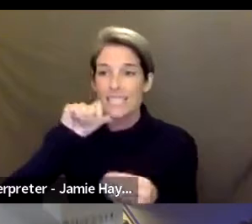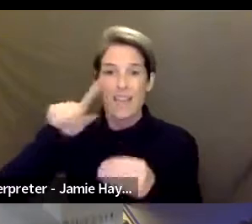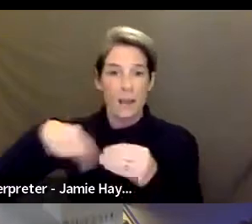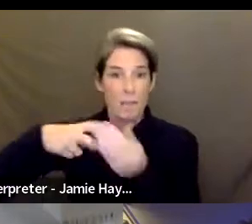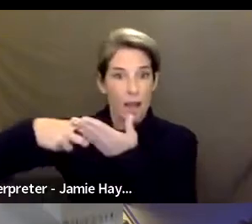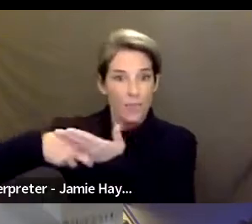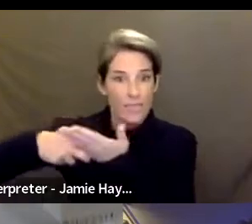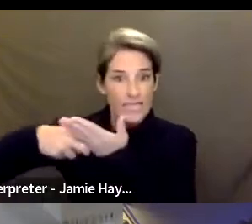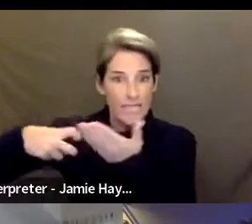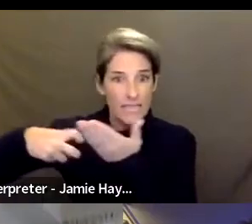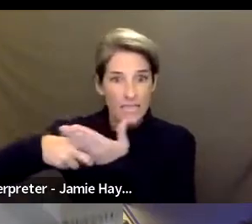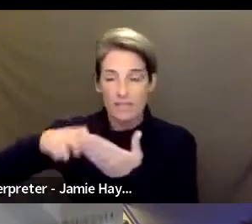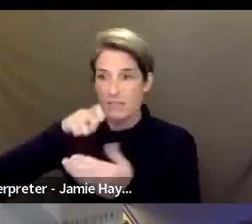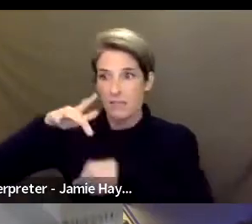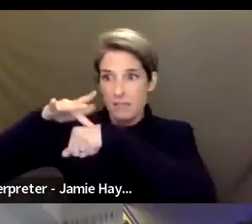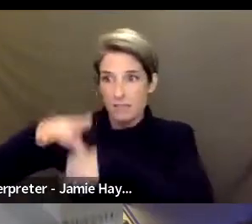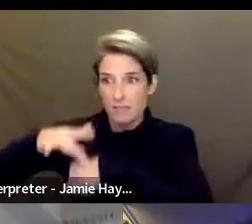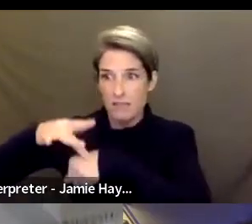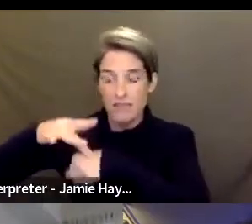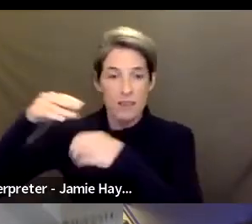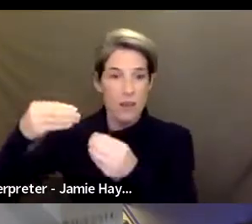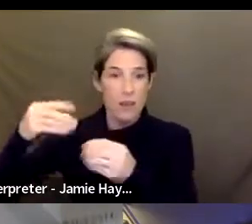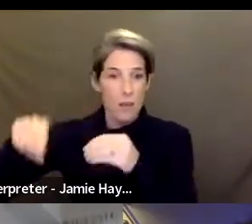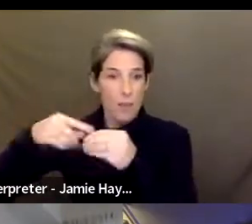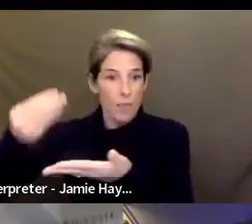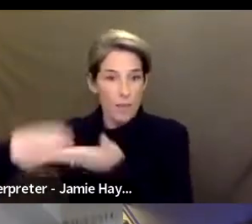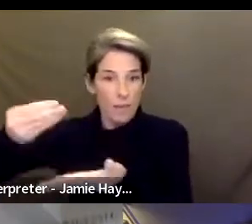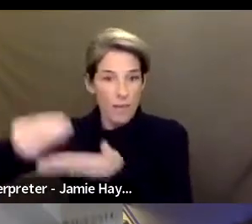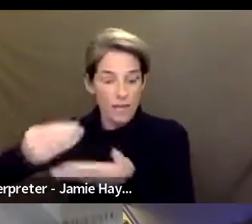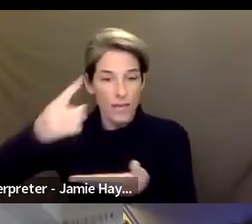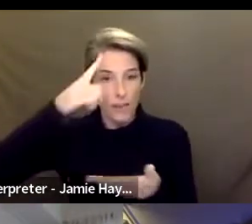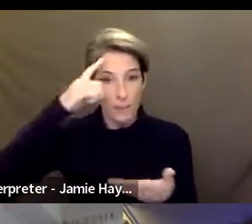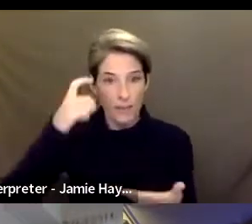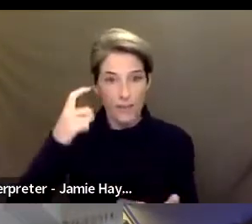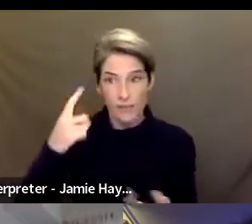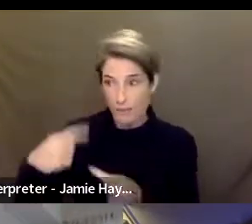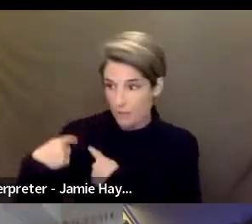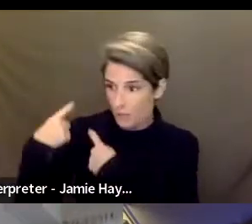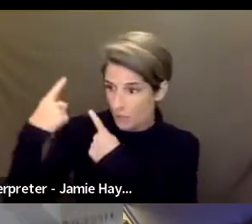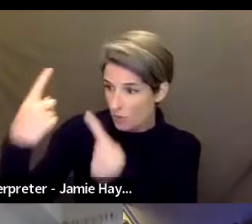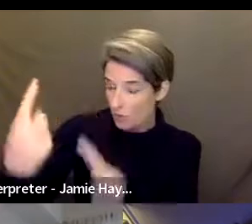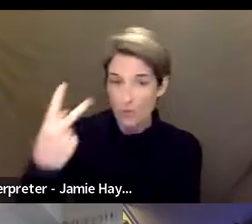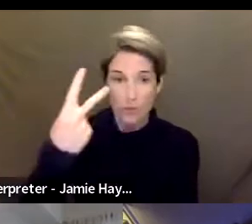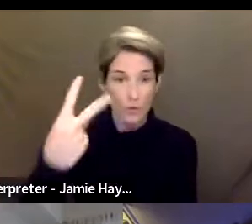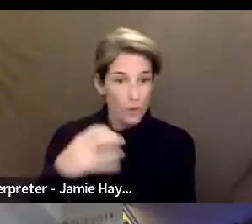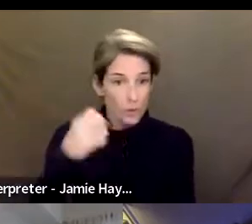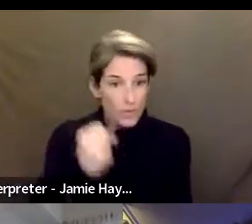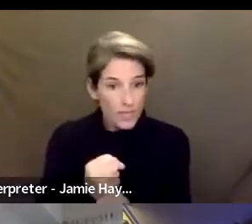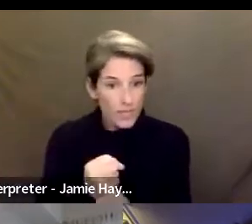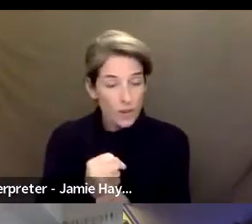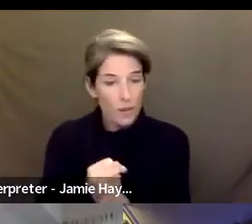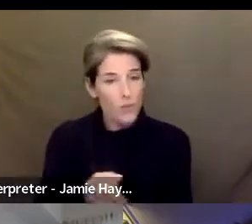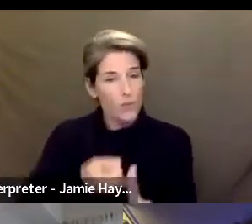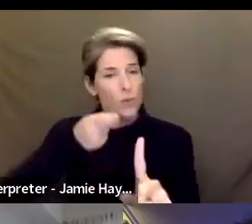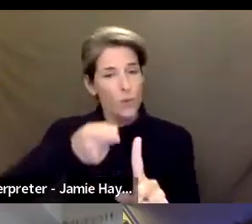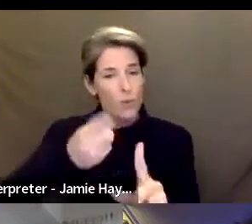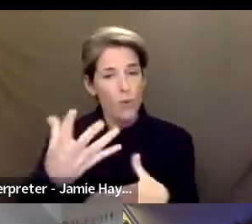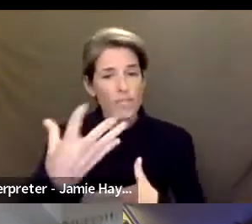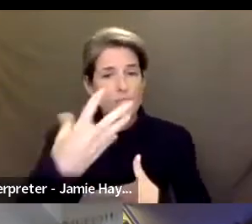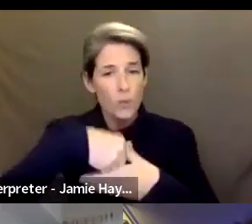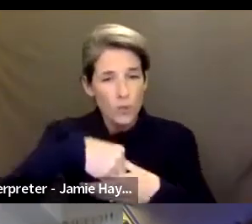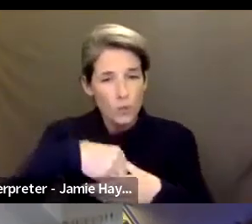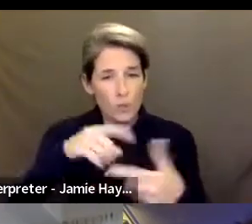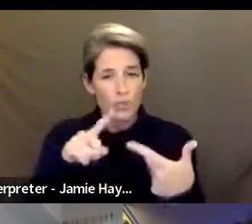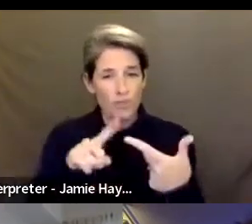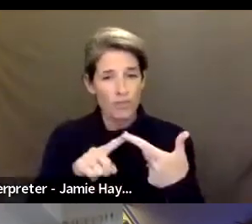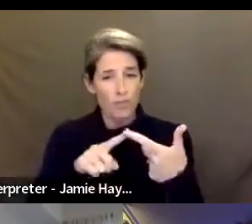Because the whole point of what we did over the last 2 years was that inclusion and representation was going